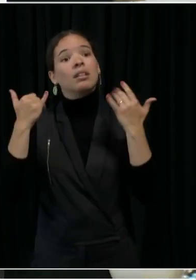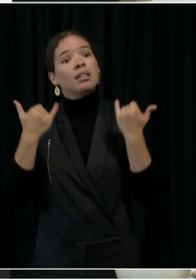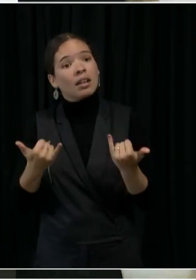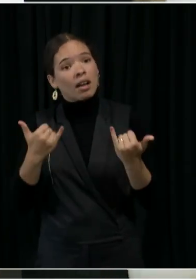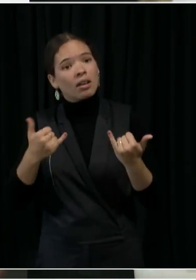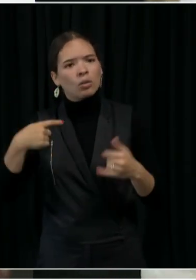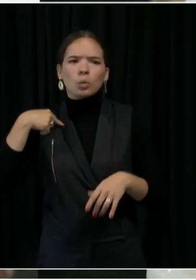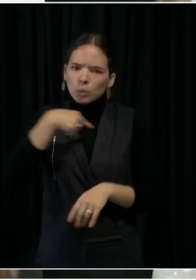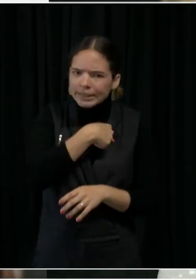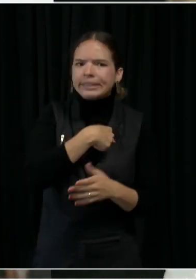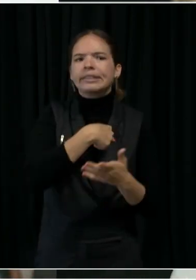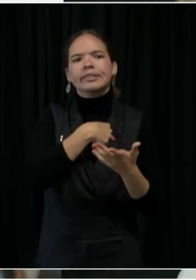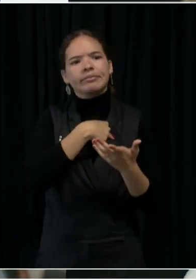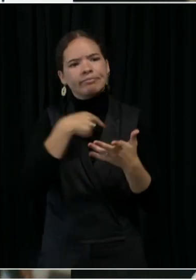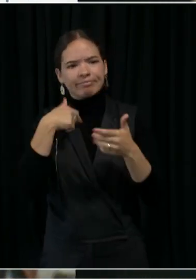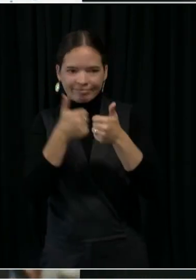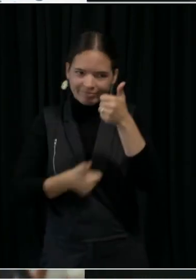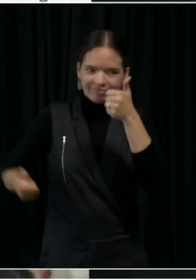table.